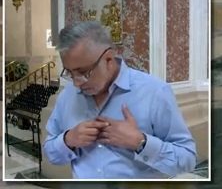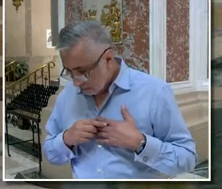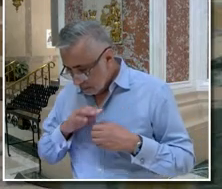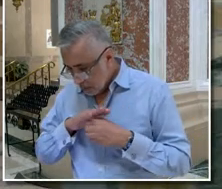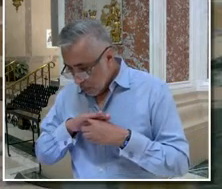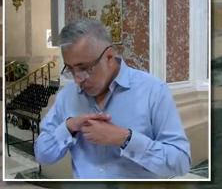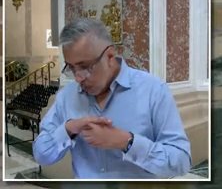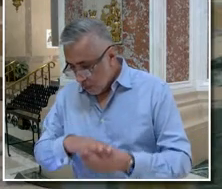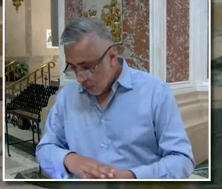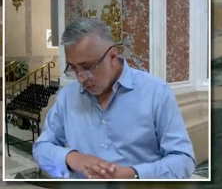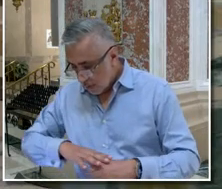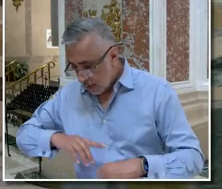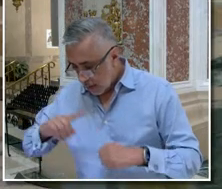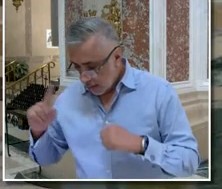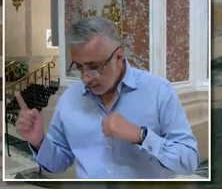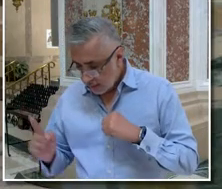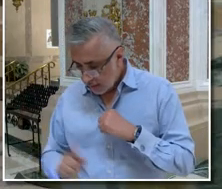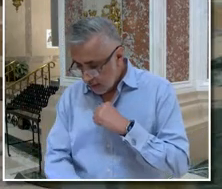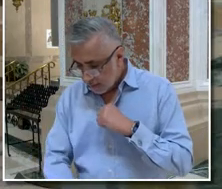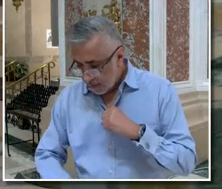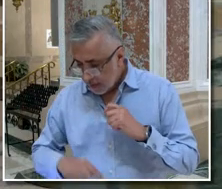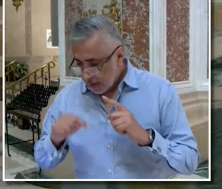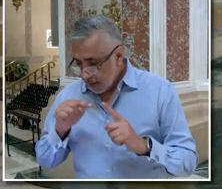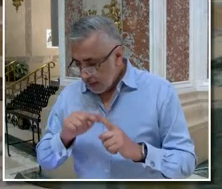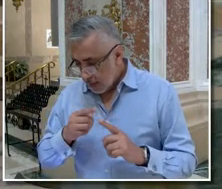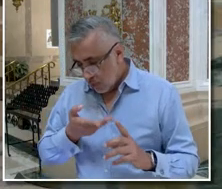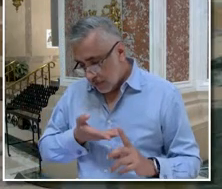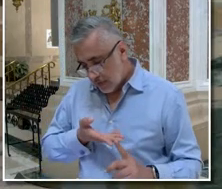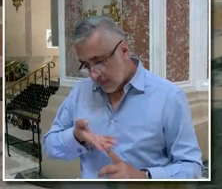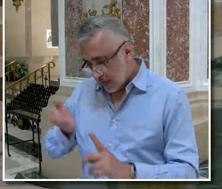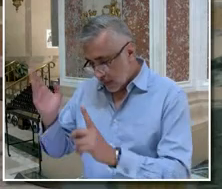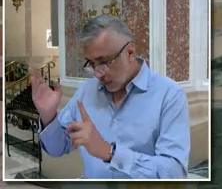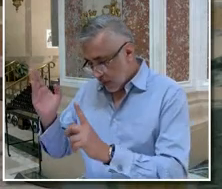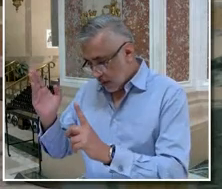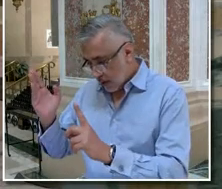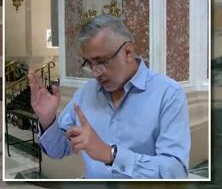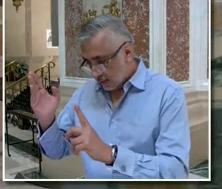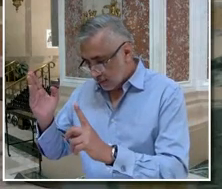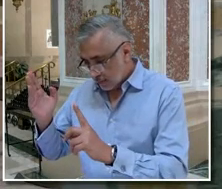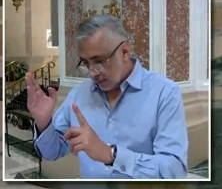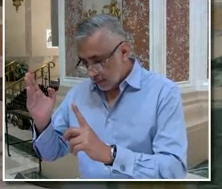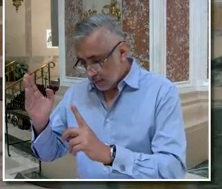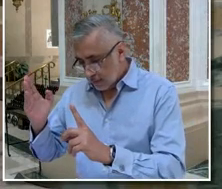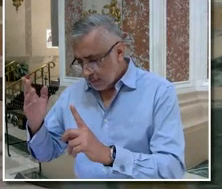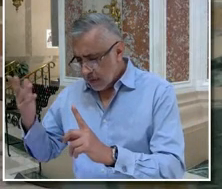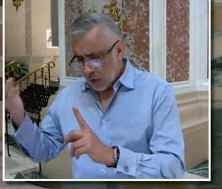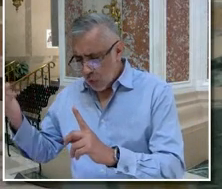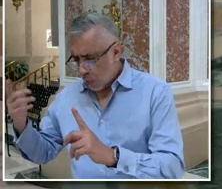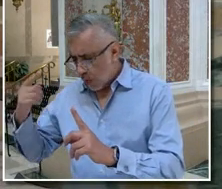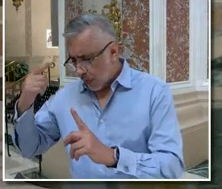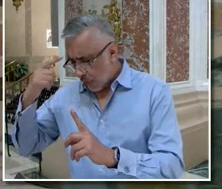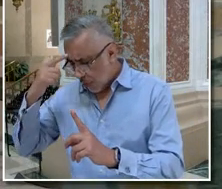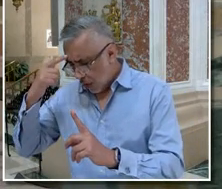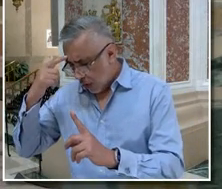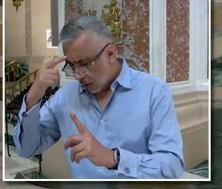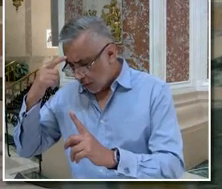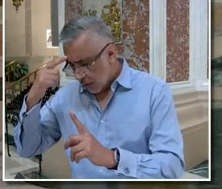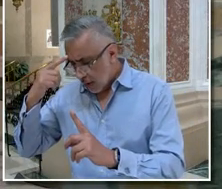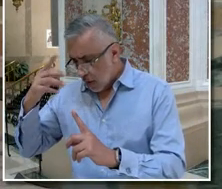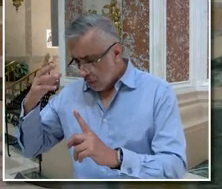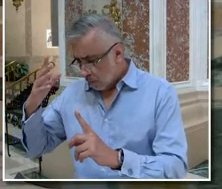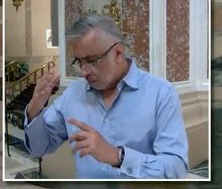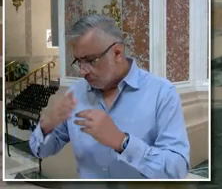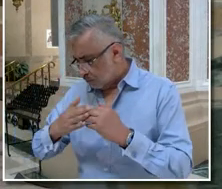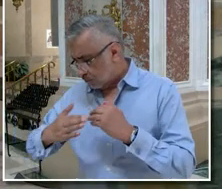Oppressed and condemned, he was taken away. And who would have thought any more of his destiny?